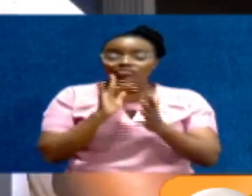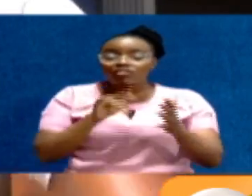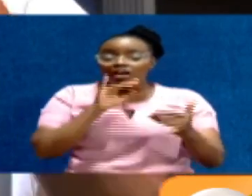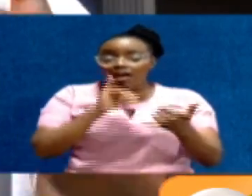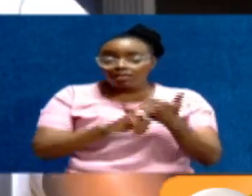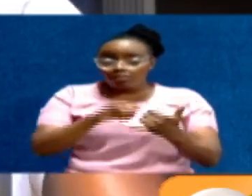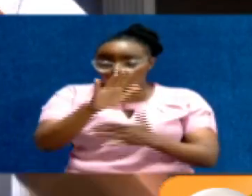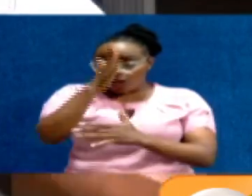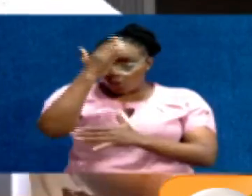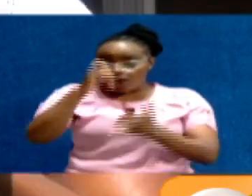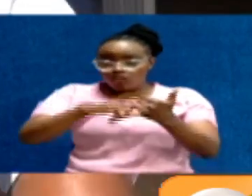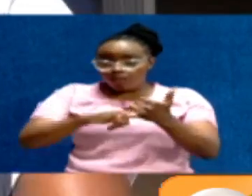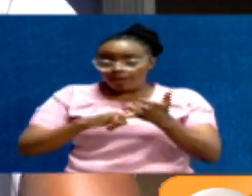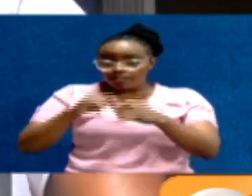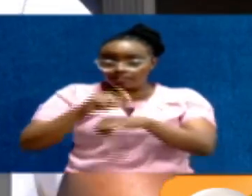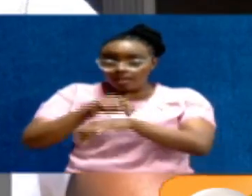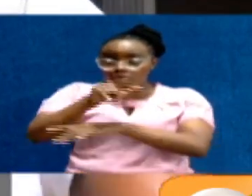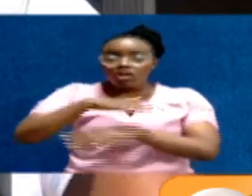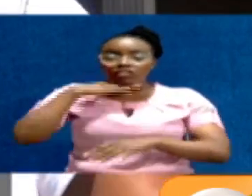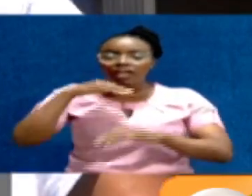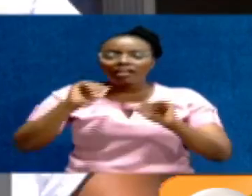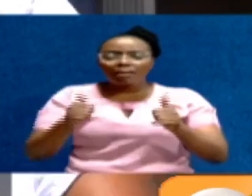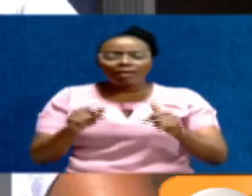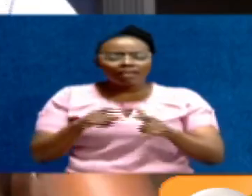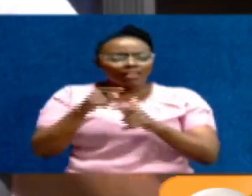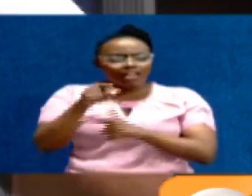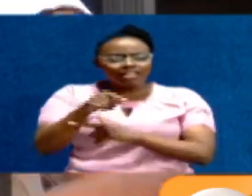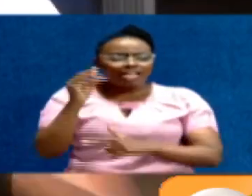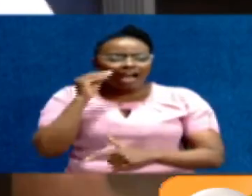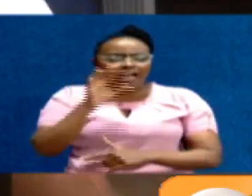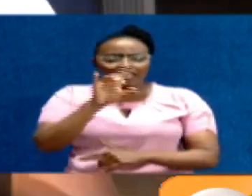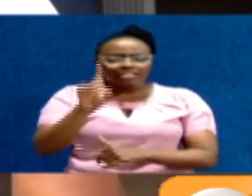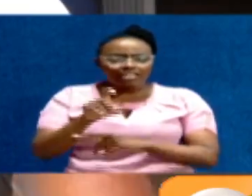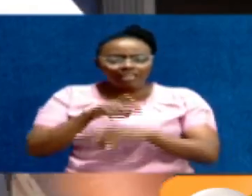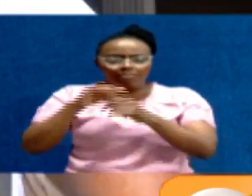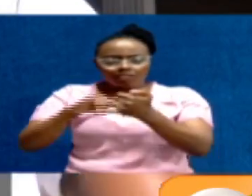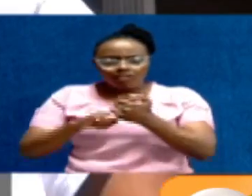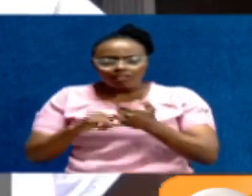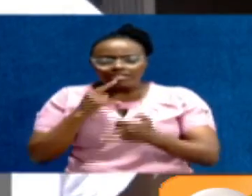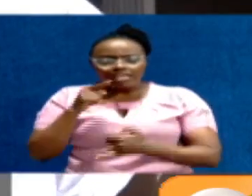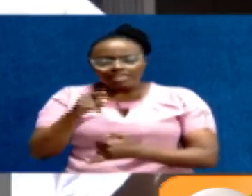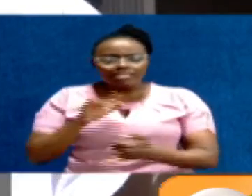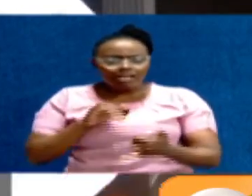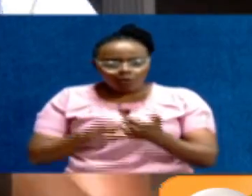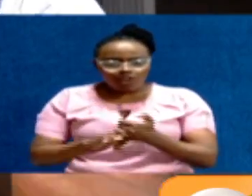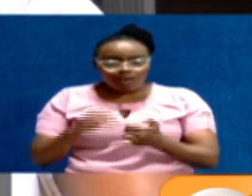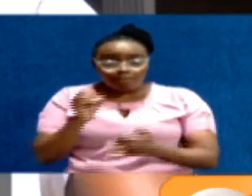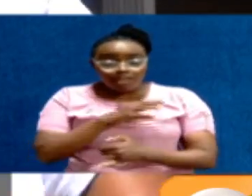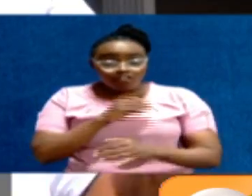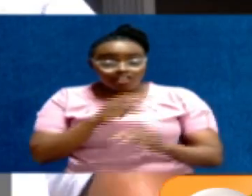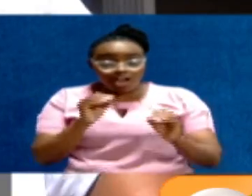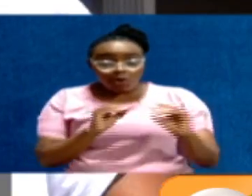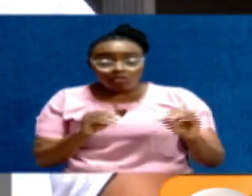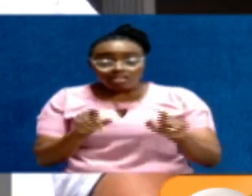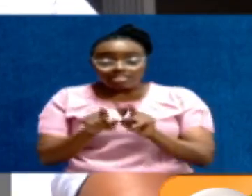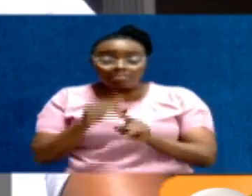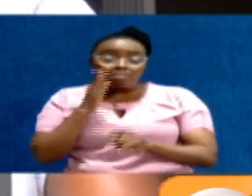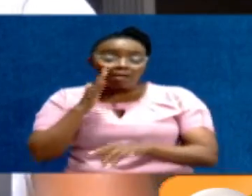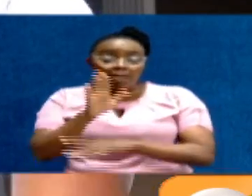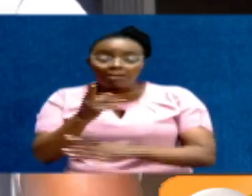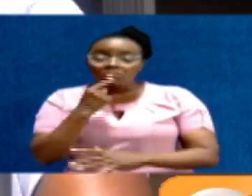bwanako sababu alioa ukiwa wewe hujakufa, si ni laana. Akioa huo unamwambia huyo bibi. Mimi siongopangi, hata mamake